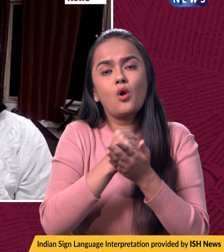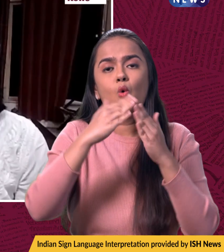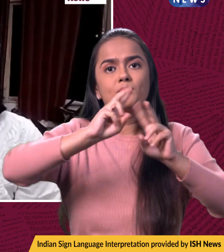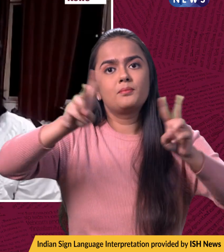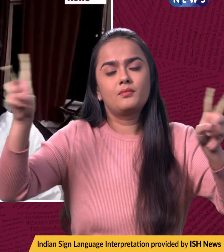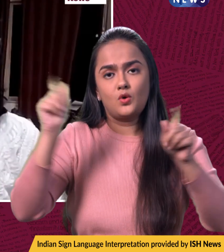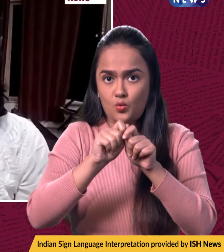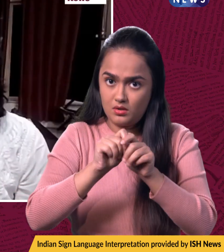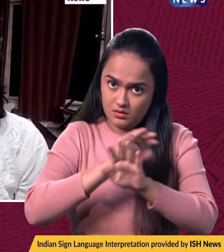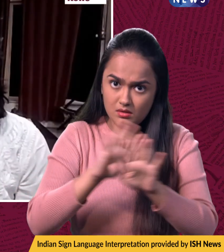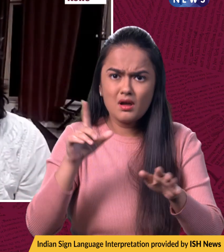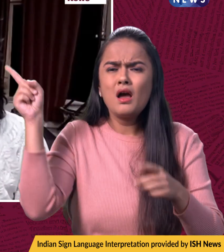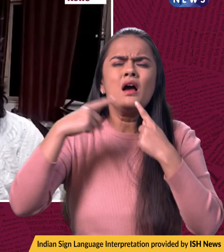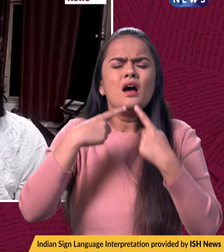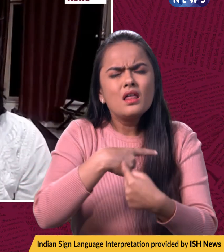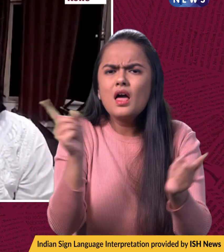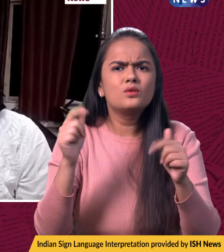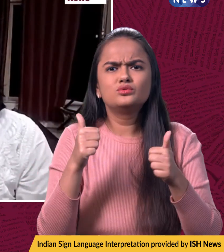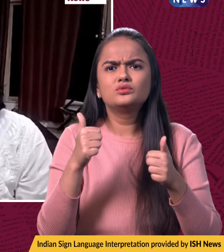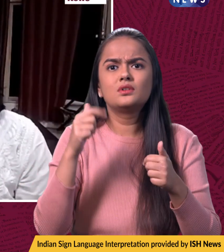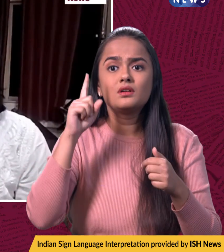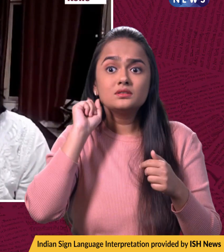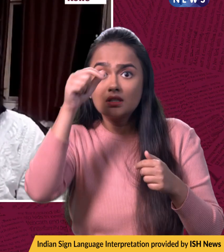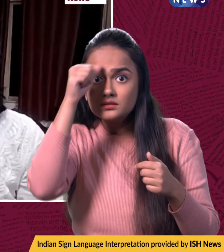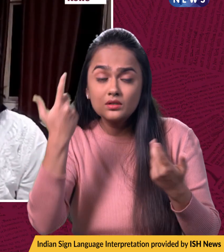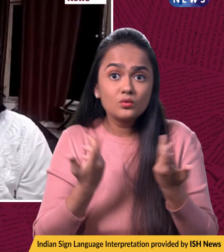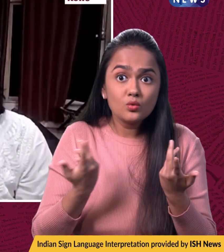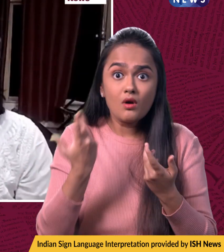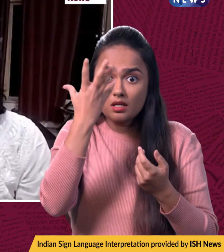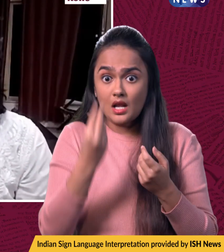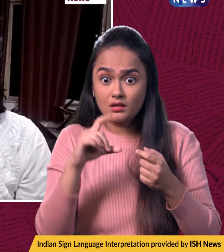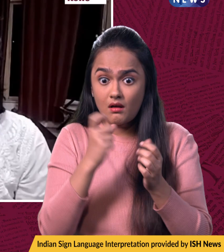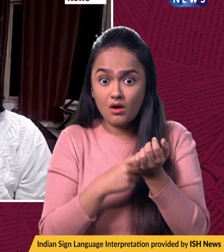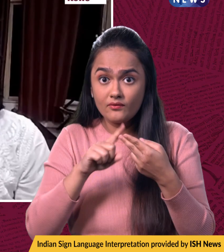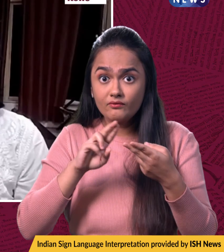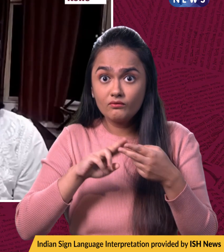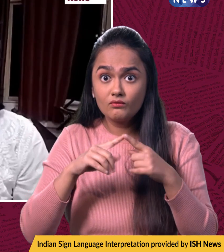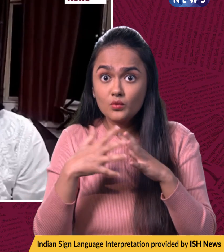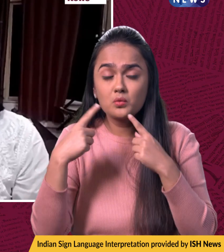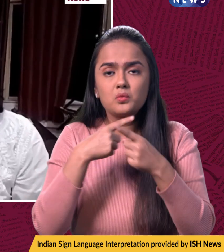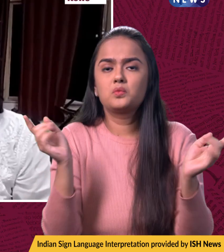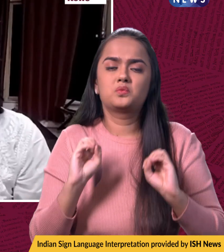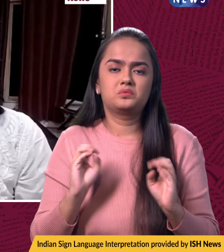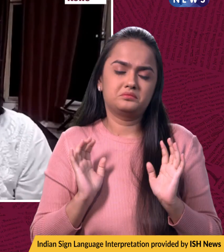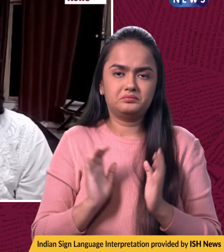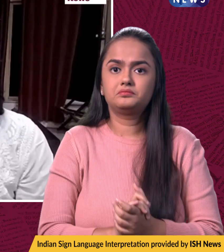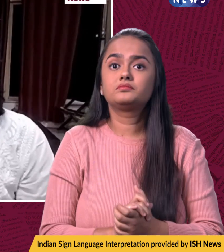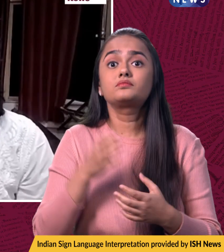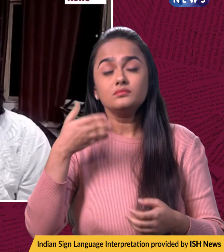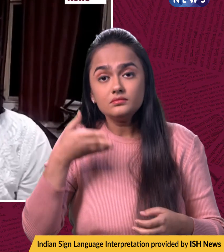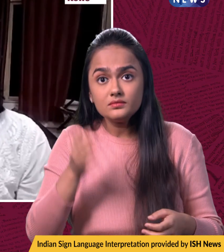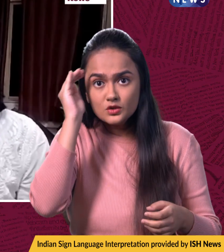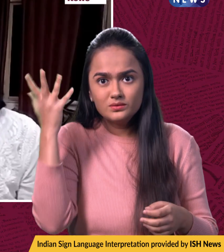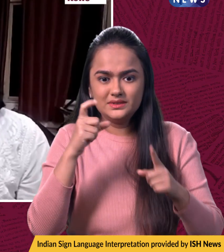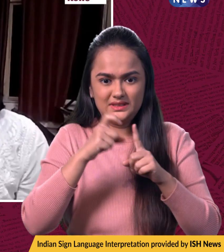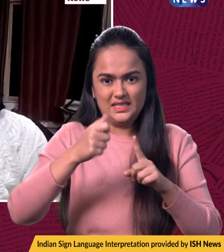from home. There has, however, been no announcement on weekend or night curfew as of now. Also in the